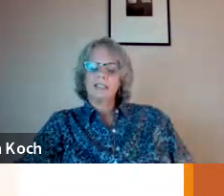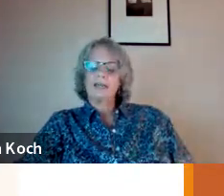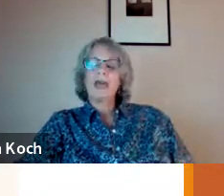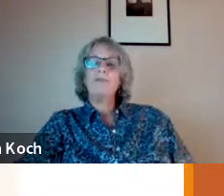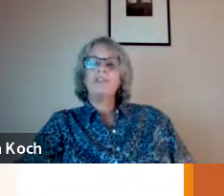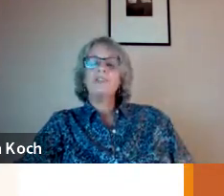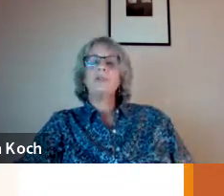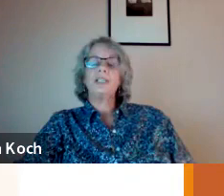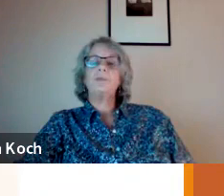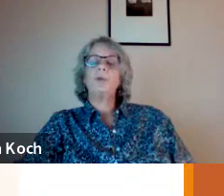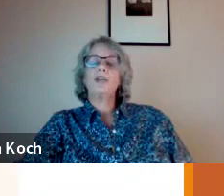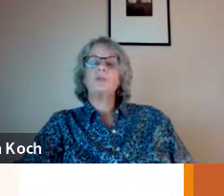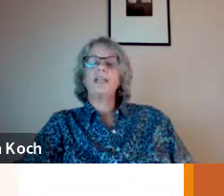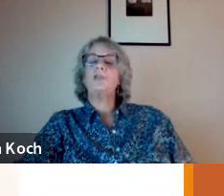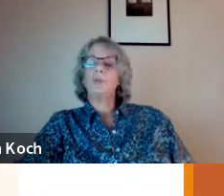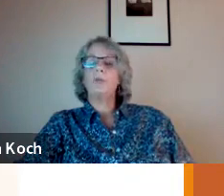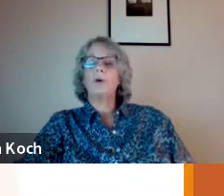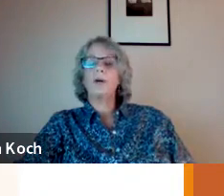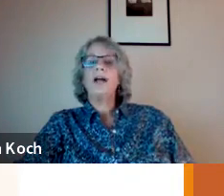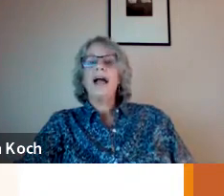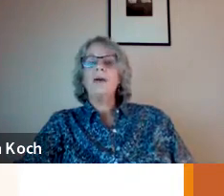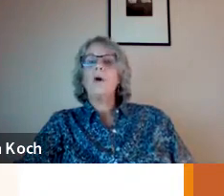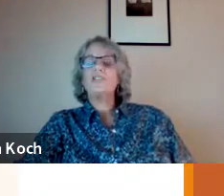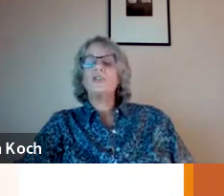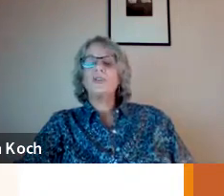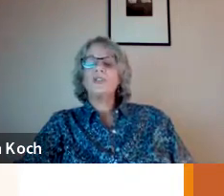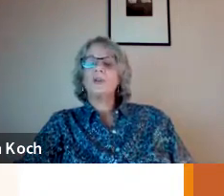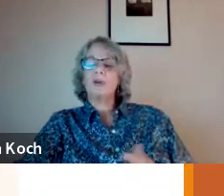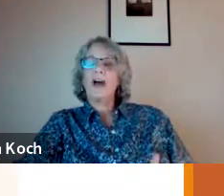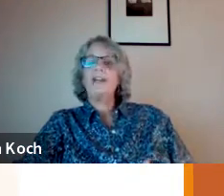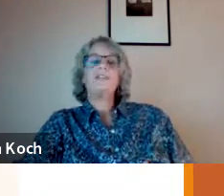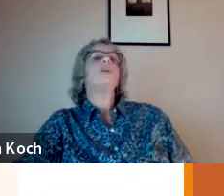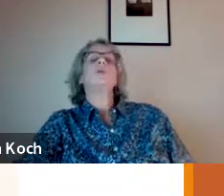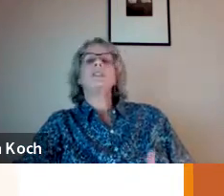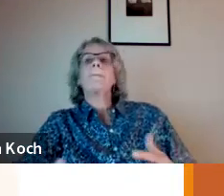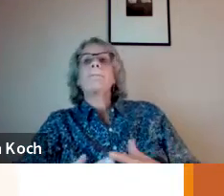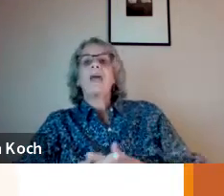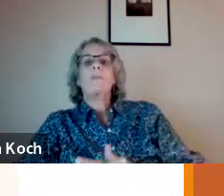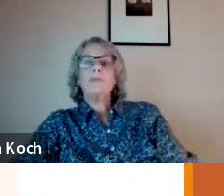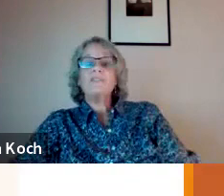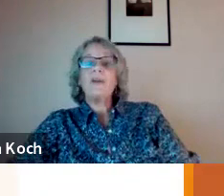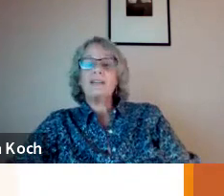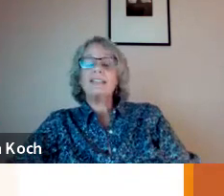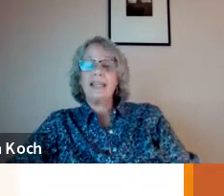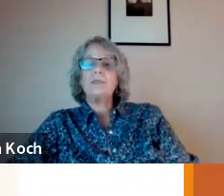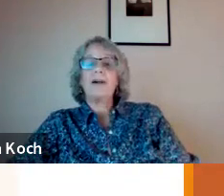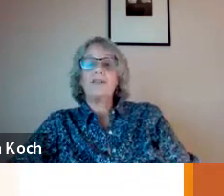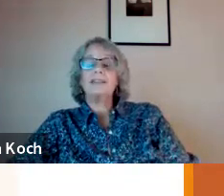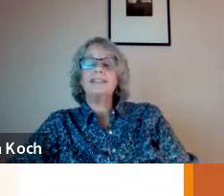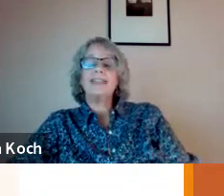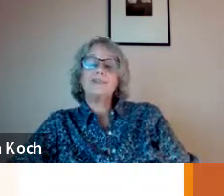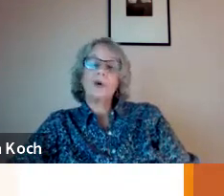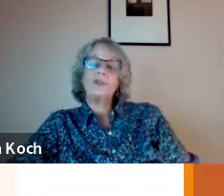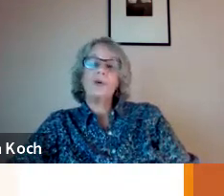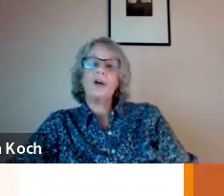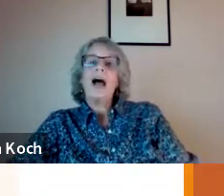guardian at the time, and Mr. Malee, when we explained who we were and what services we provided to folks, he was very excited about